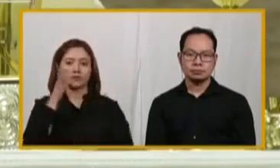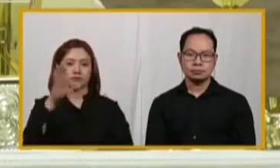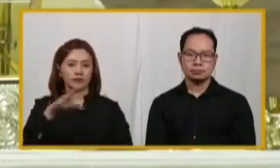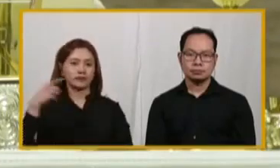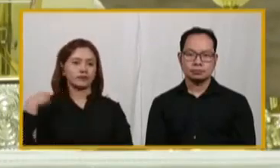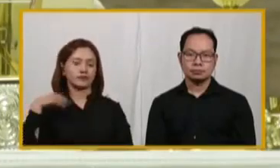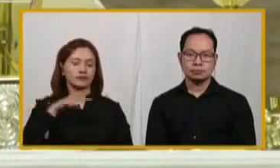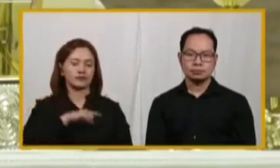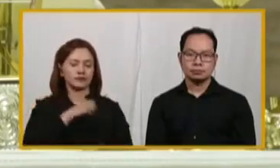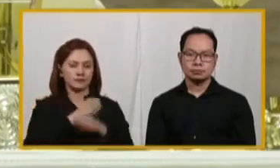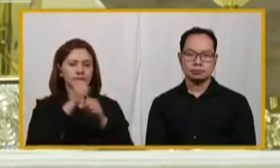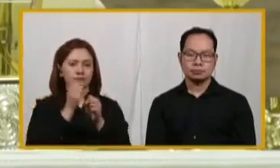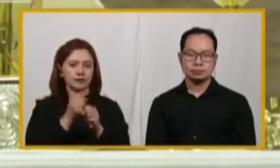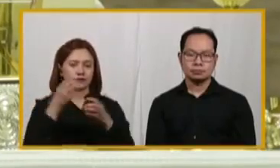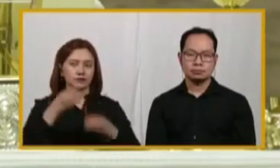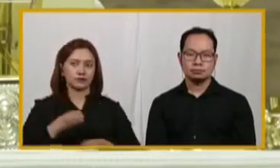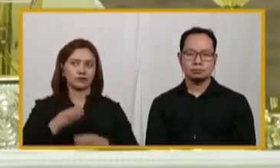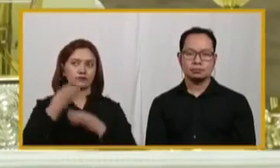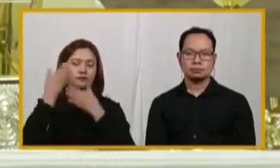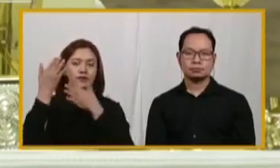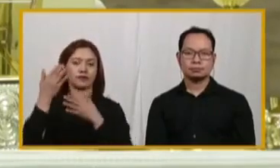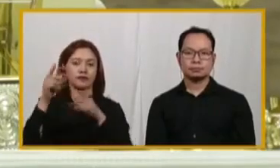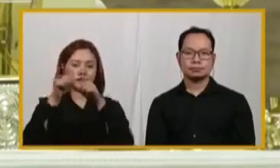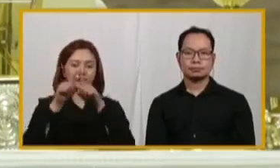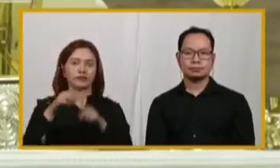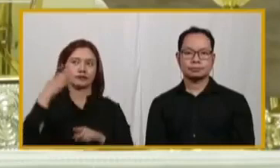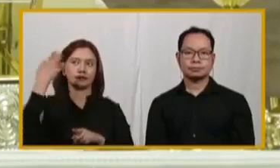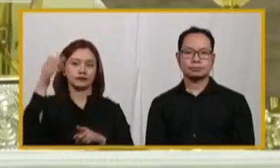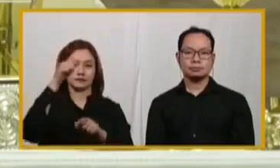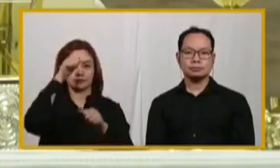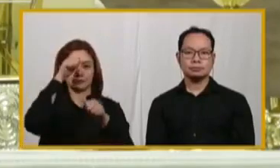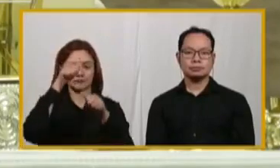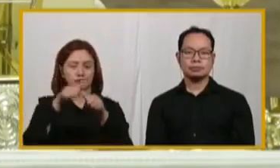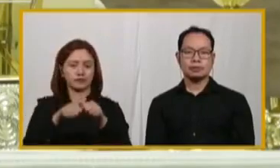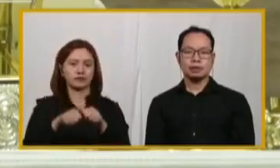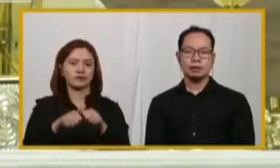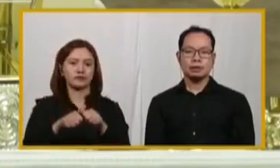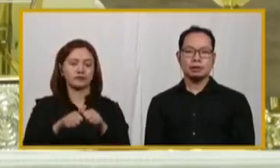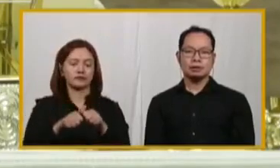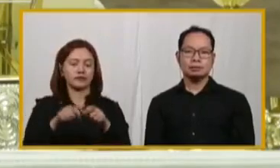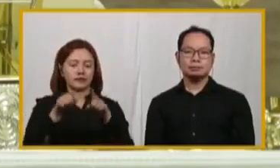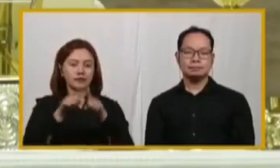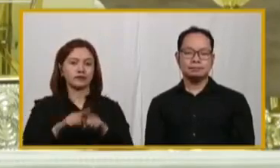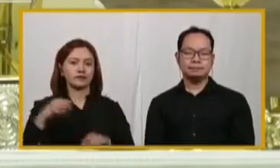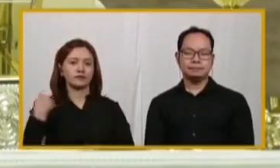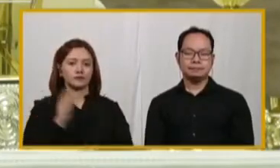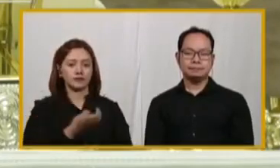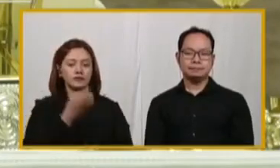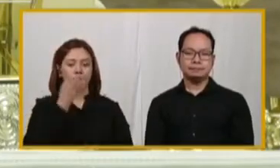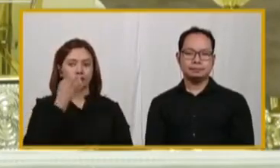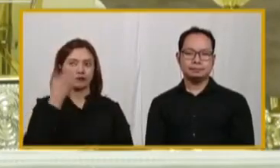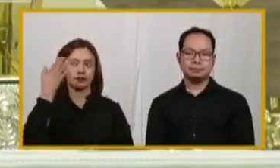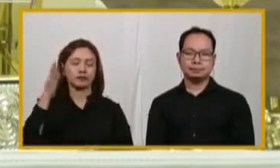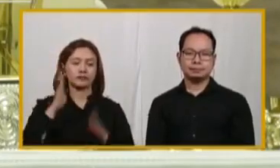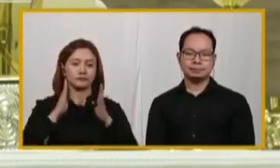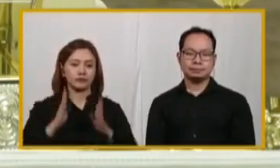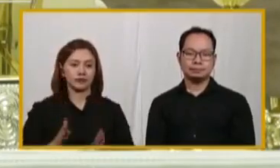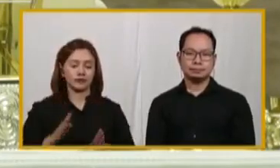to make this offering as his memorial. As we eat his flesh that was sacrificed for